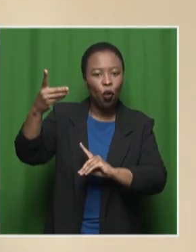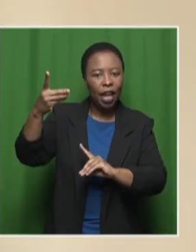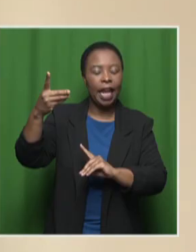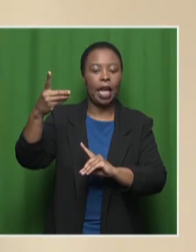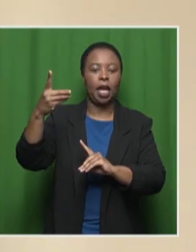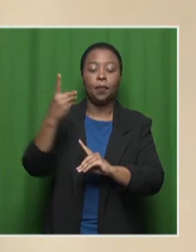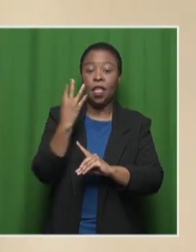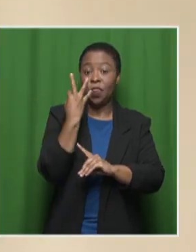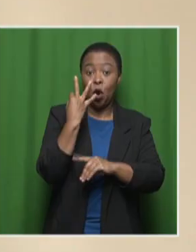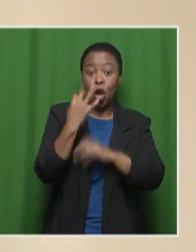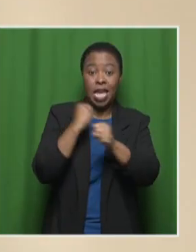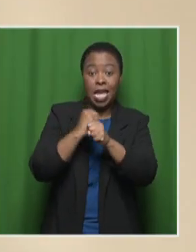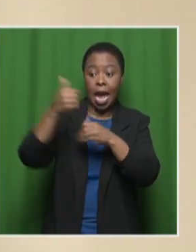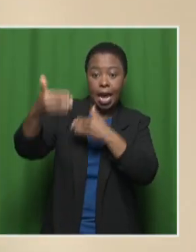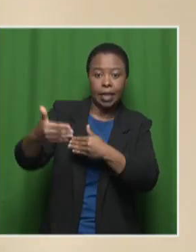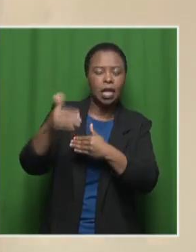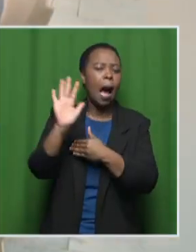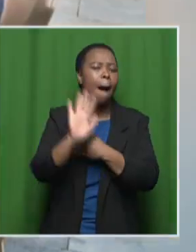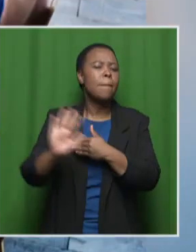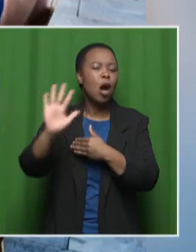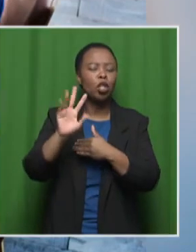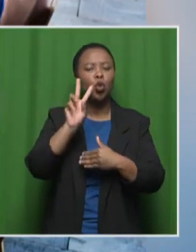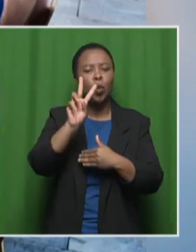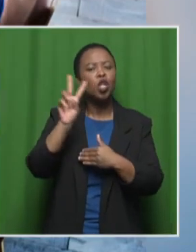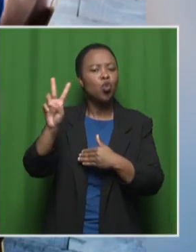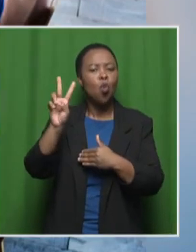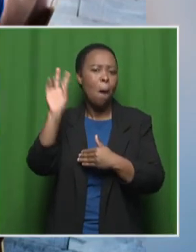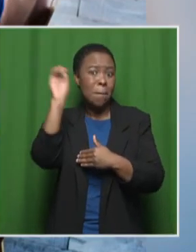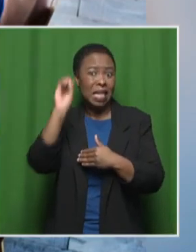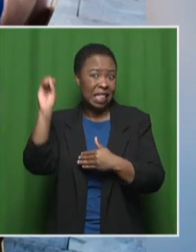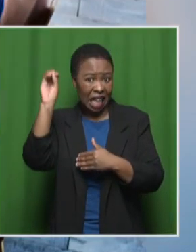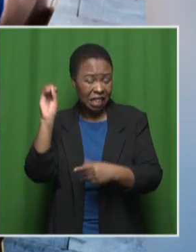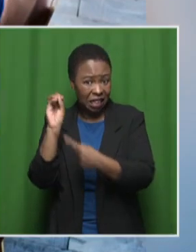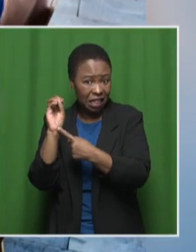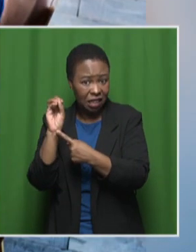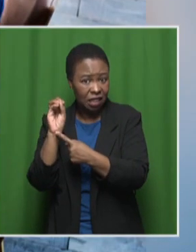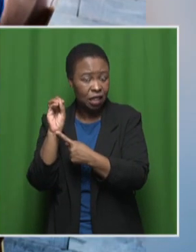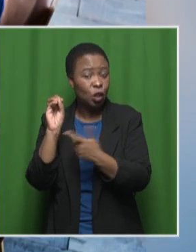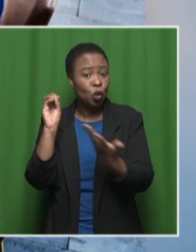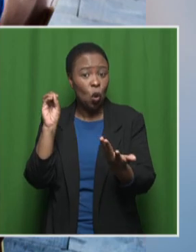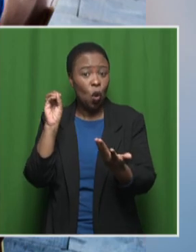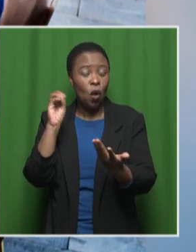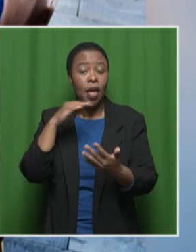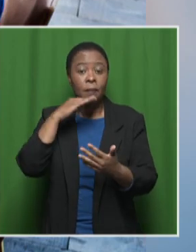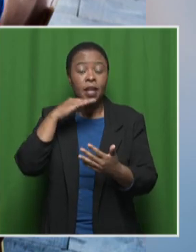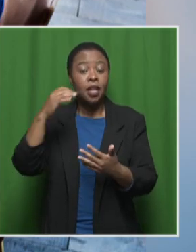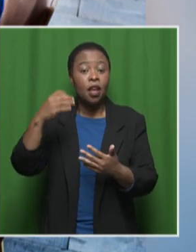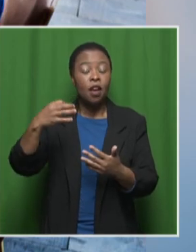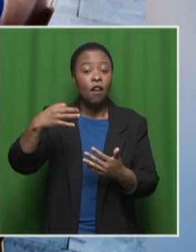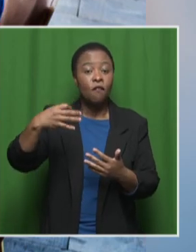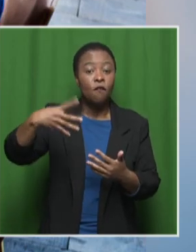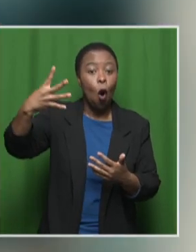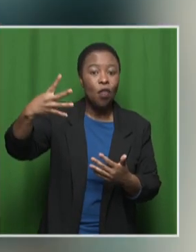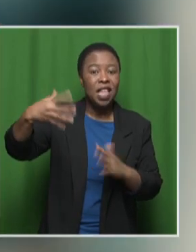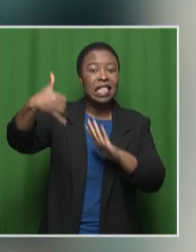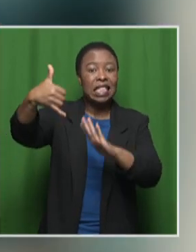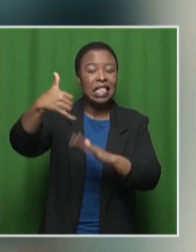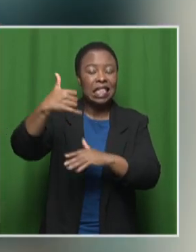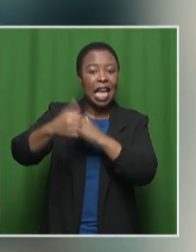that 3 years is around about 22%. So yes, as you go into your 4th, 5th, and 6th year, more